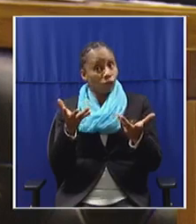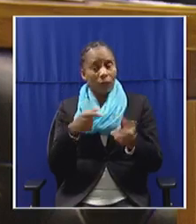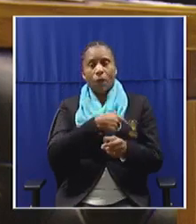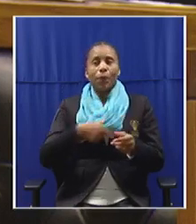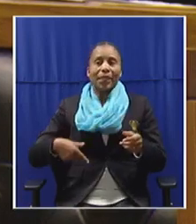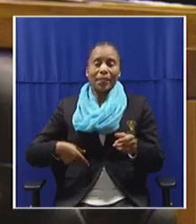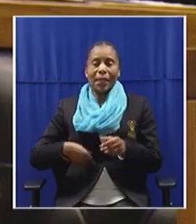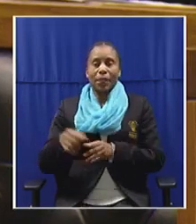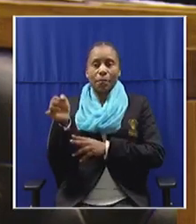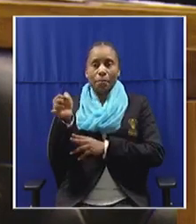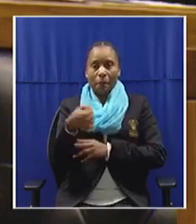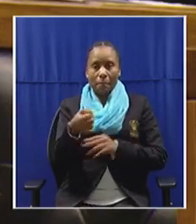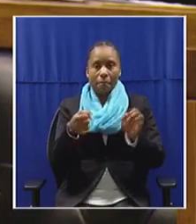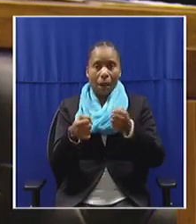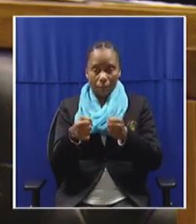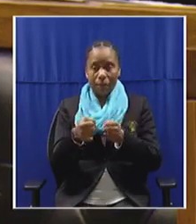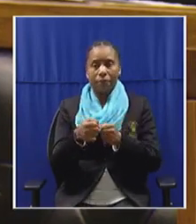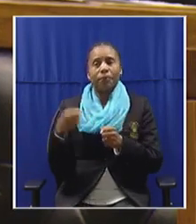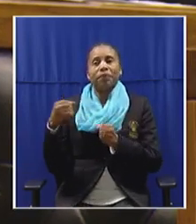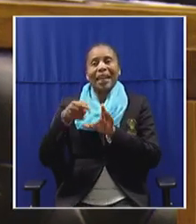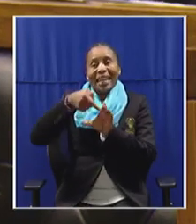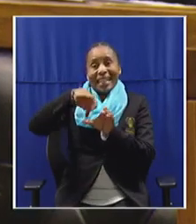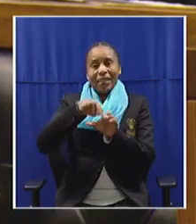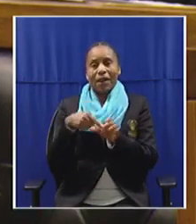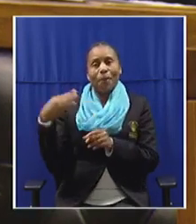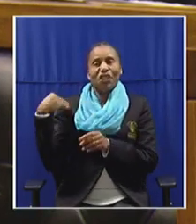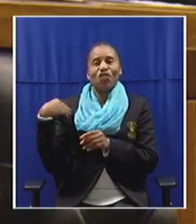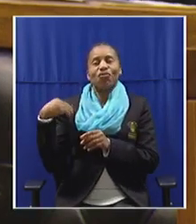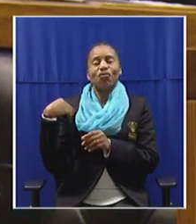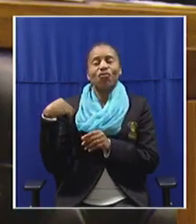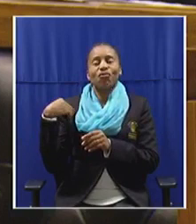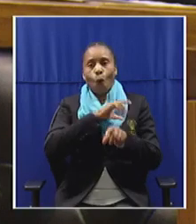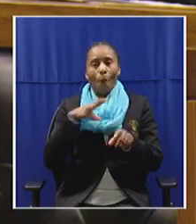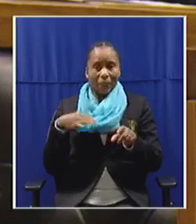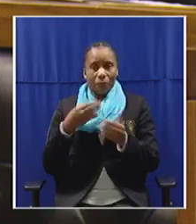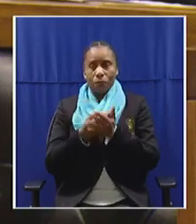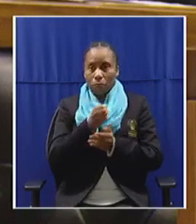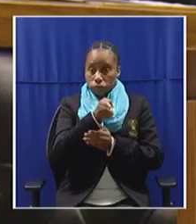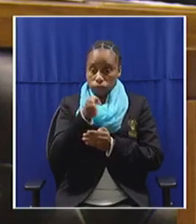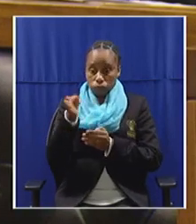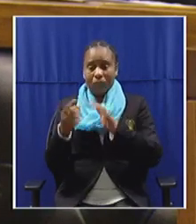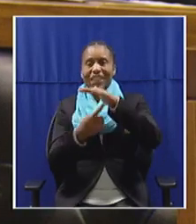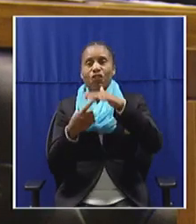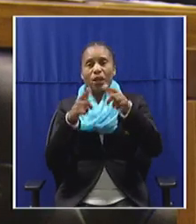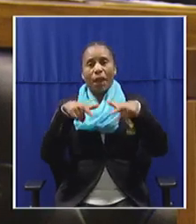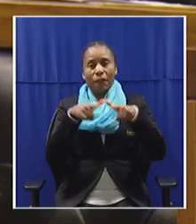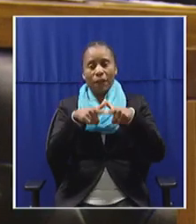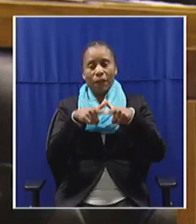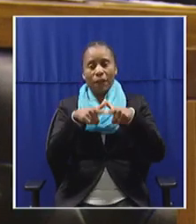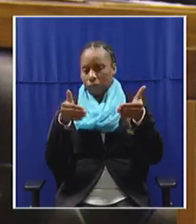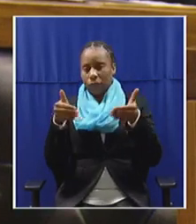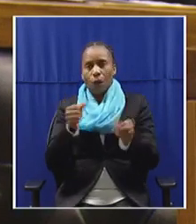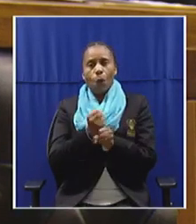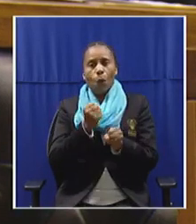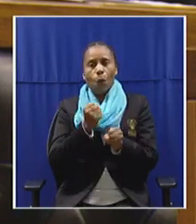committee on service delivery at district level to coordinate the work of government on the